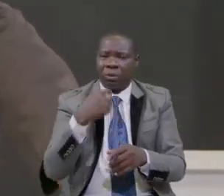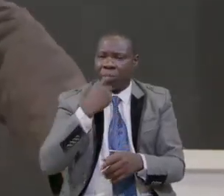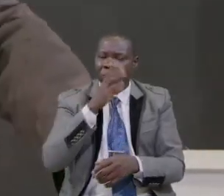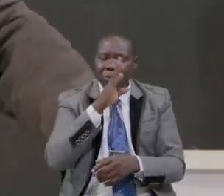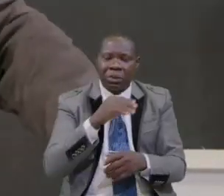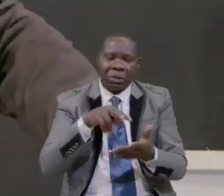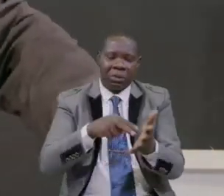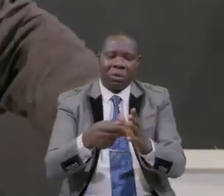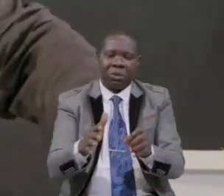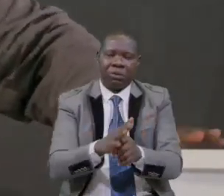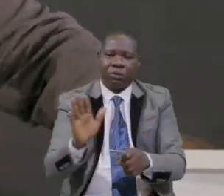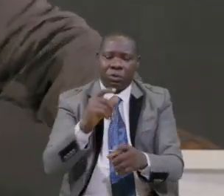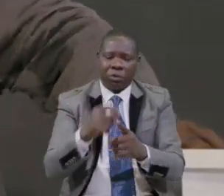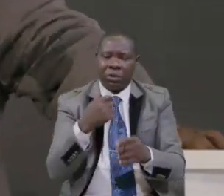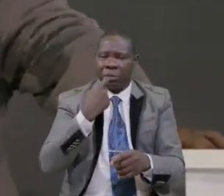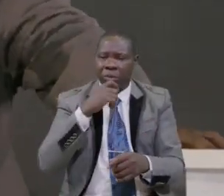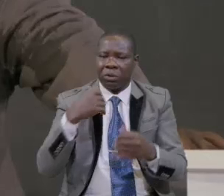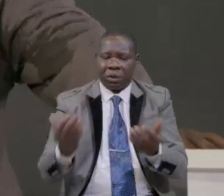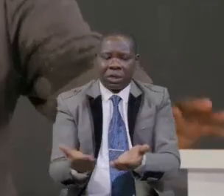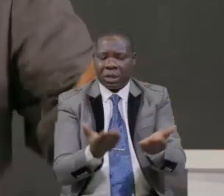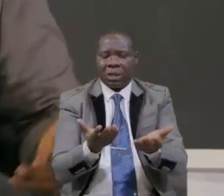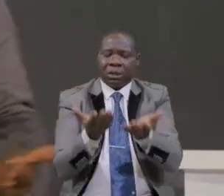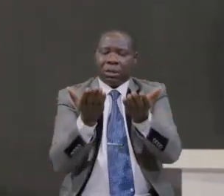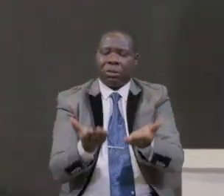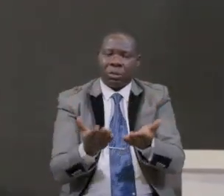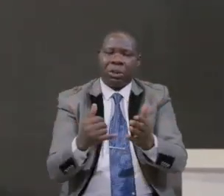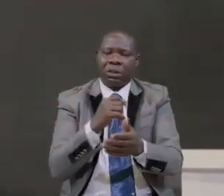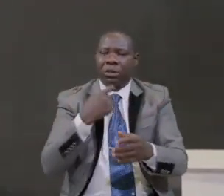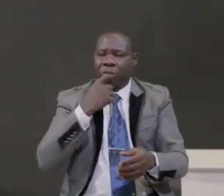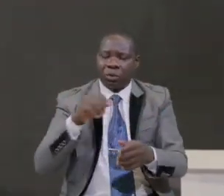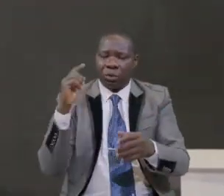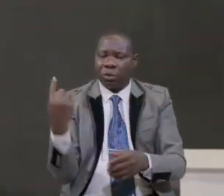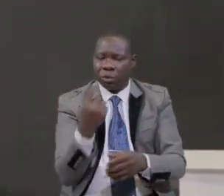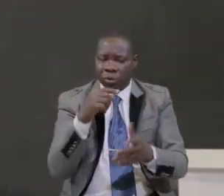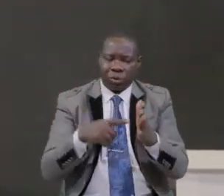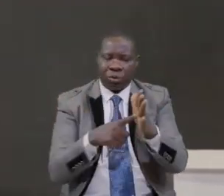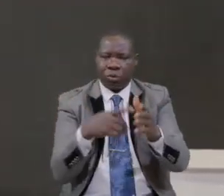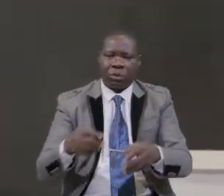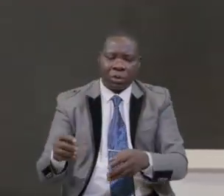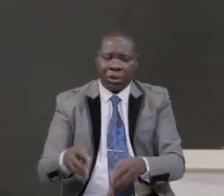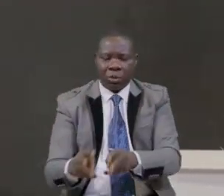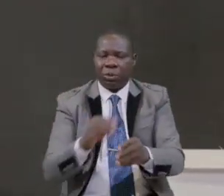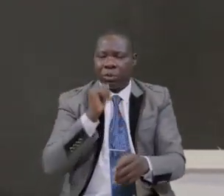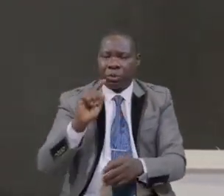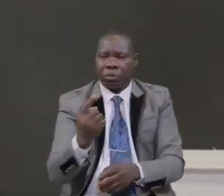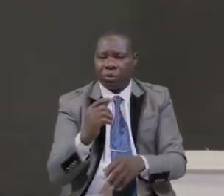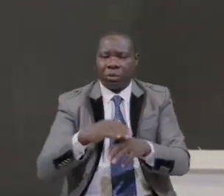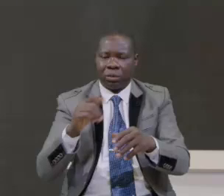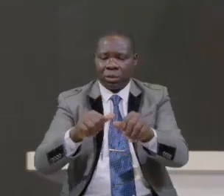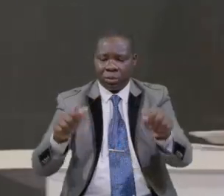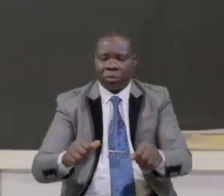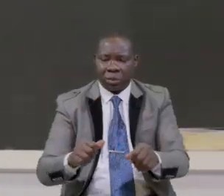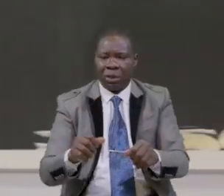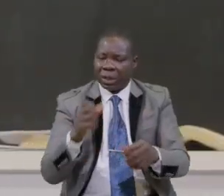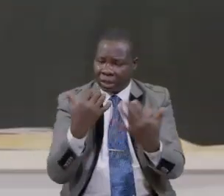Your words must always show the way. It's not only when you're on the pulpit. And so now,